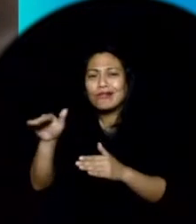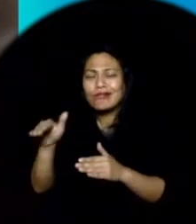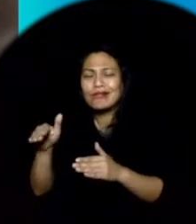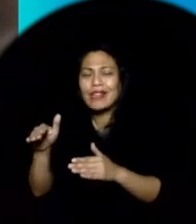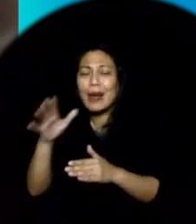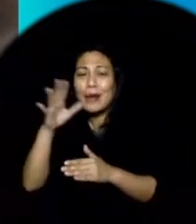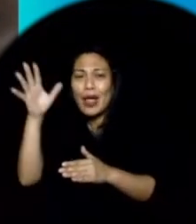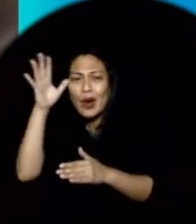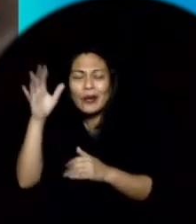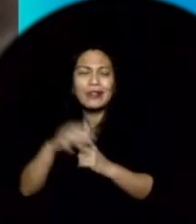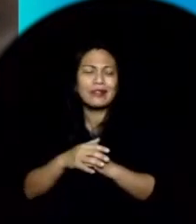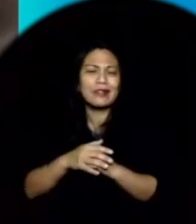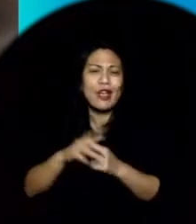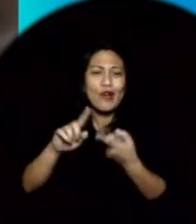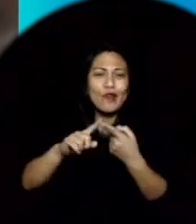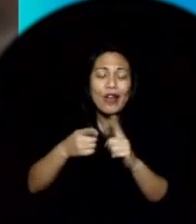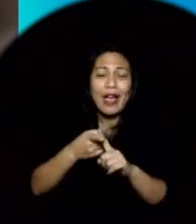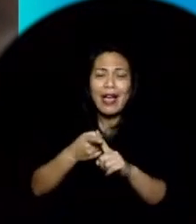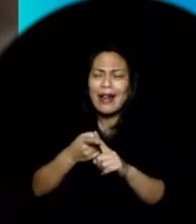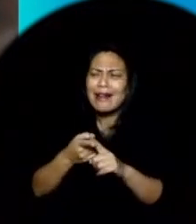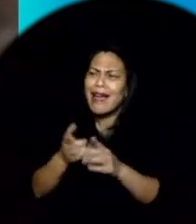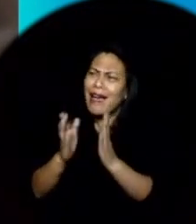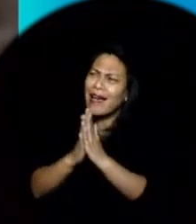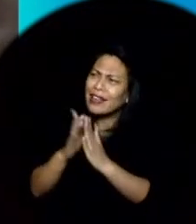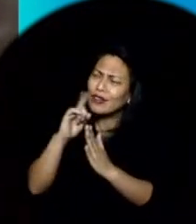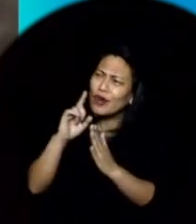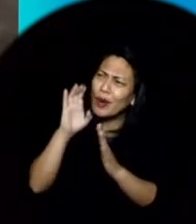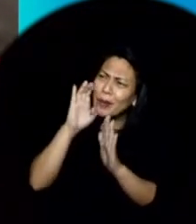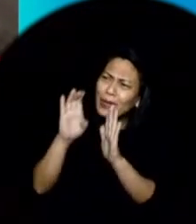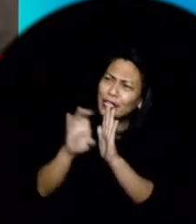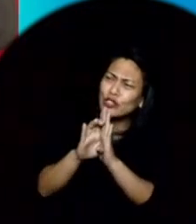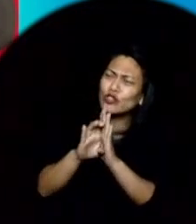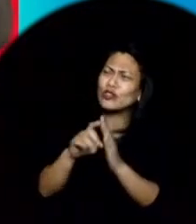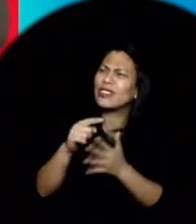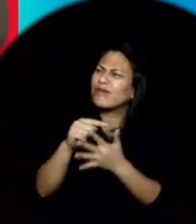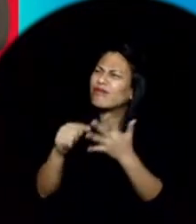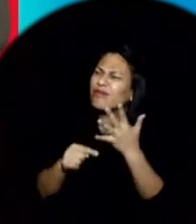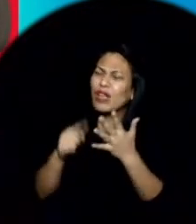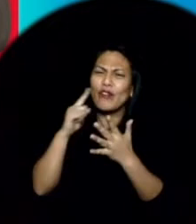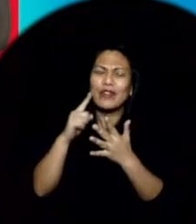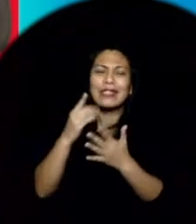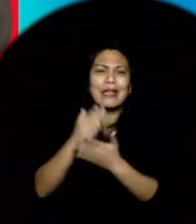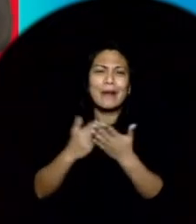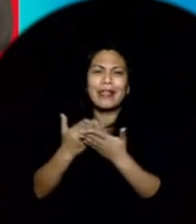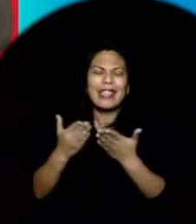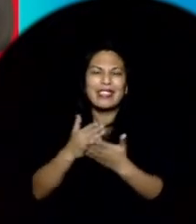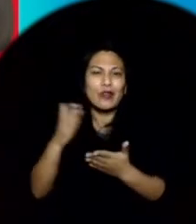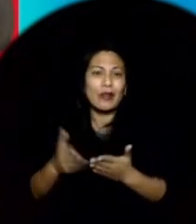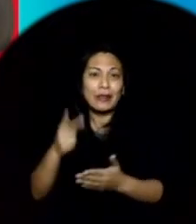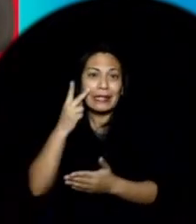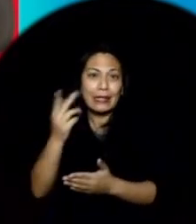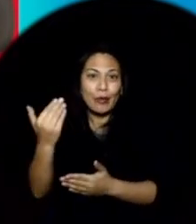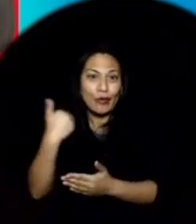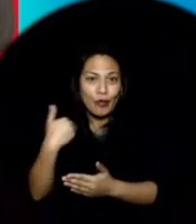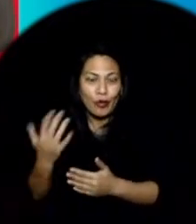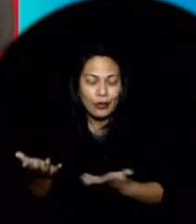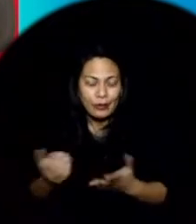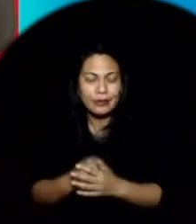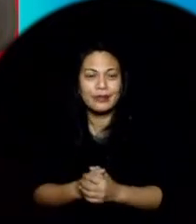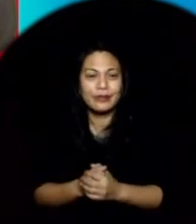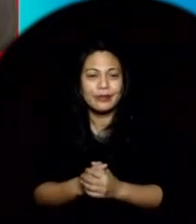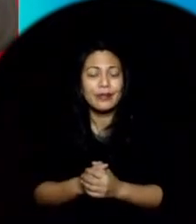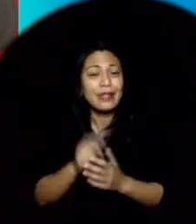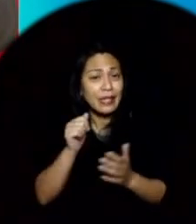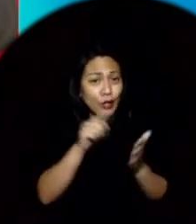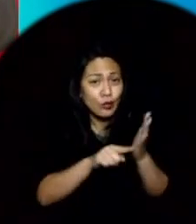some pictures of really old objects that you have never heard of or seen before. You can